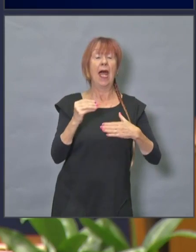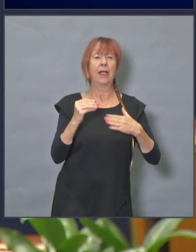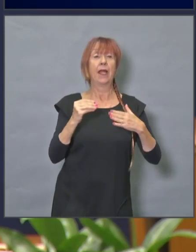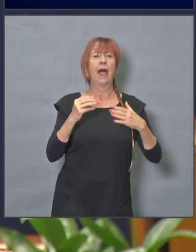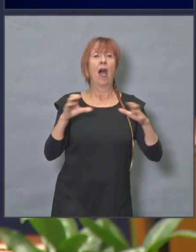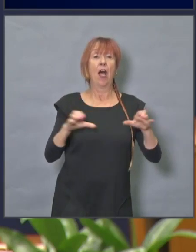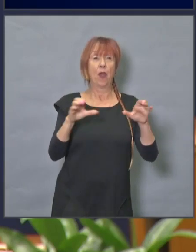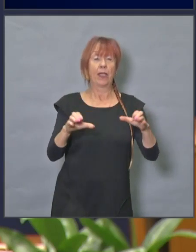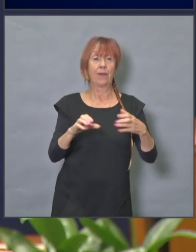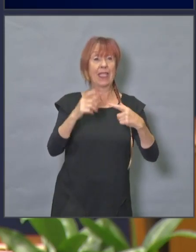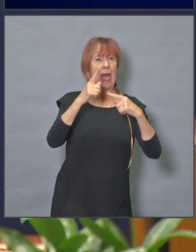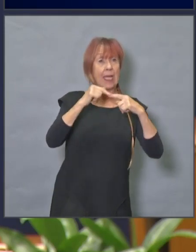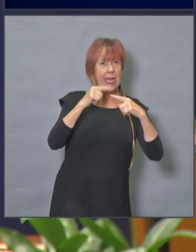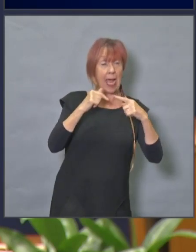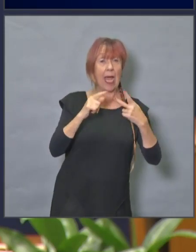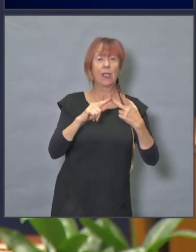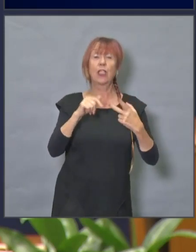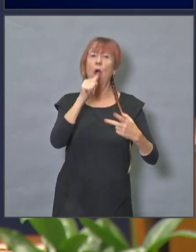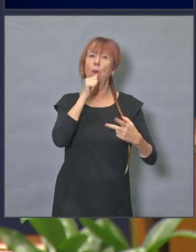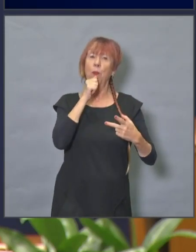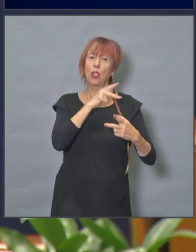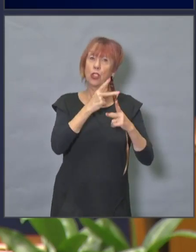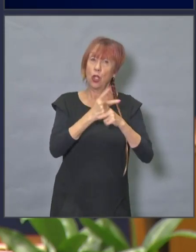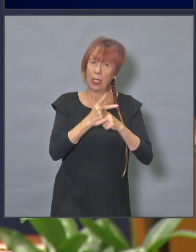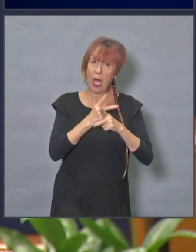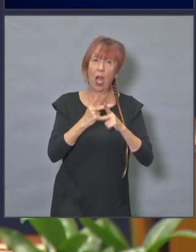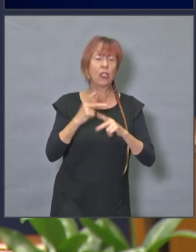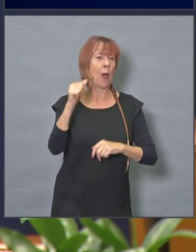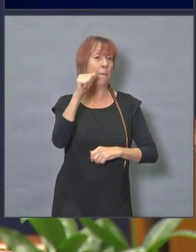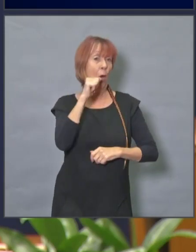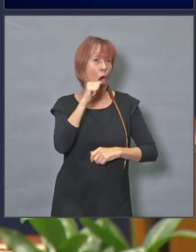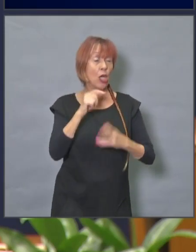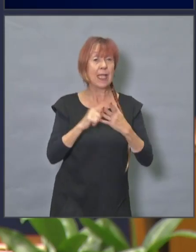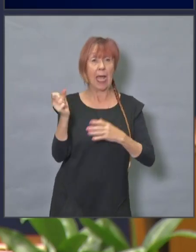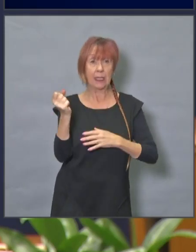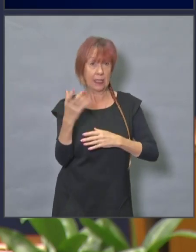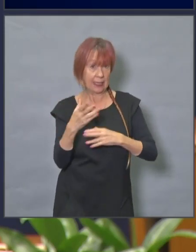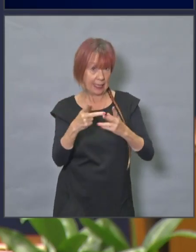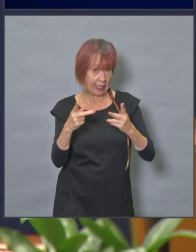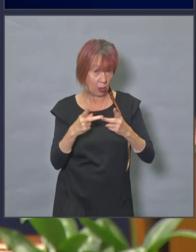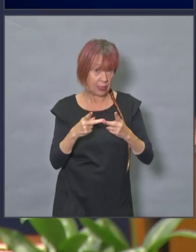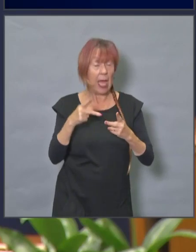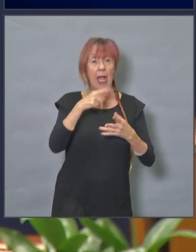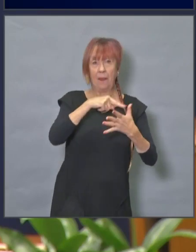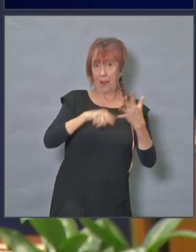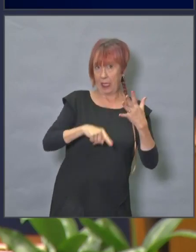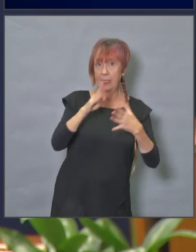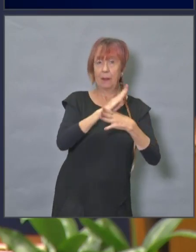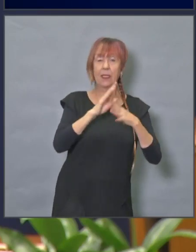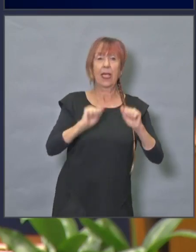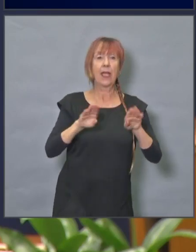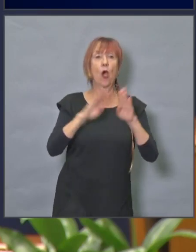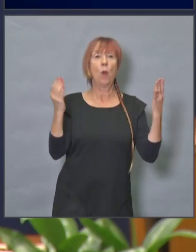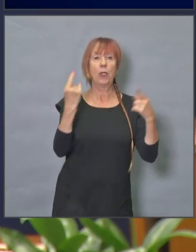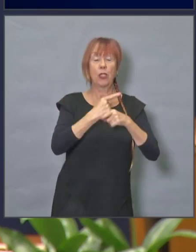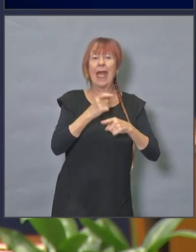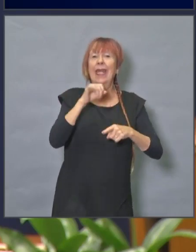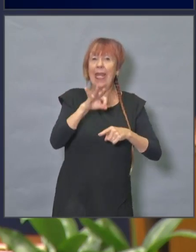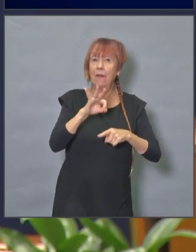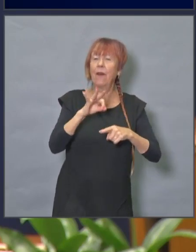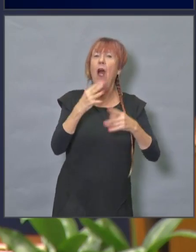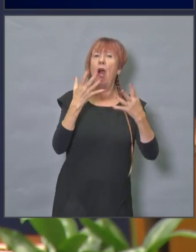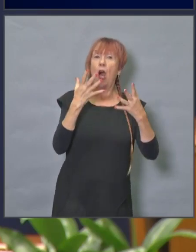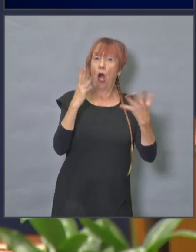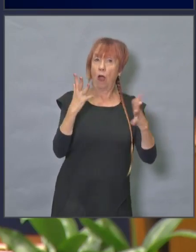personal care, bars, casinos, and card rooms. These businesses can open today once they have the appropriate